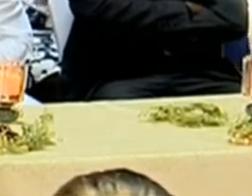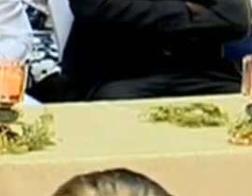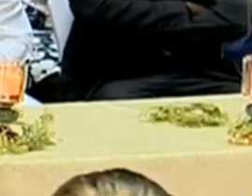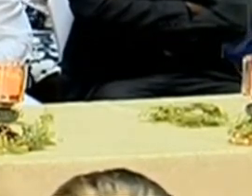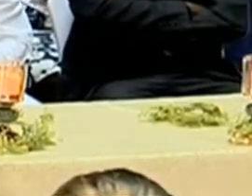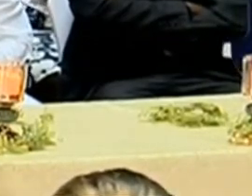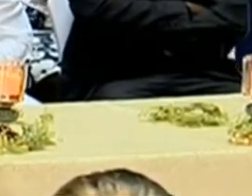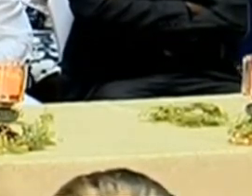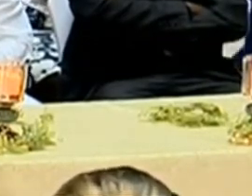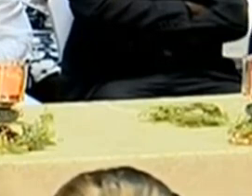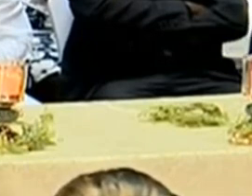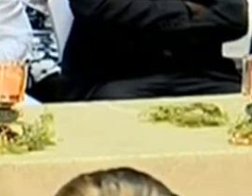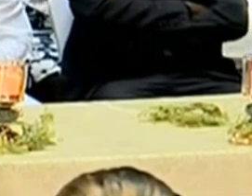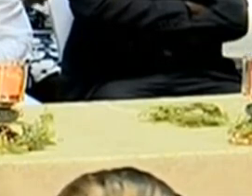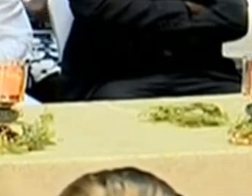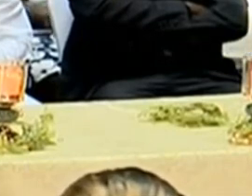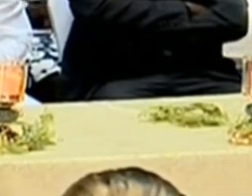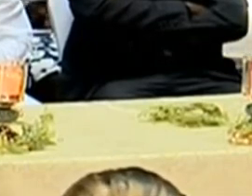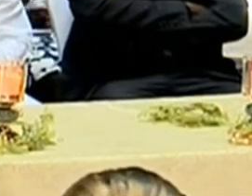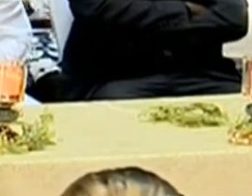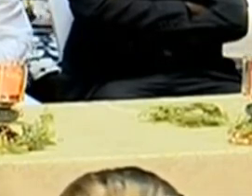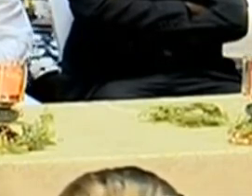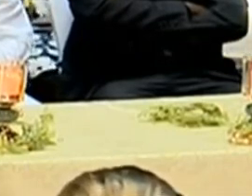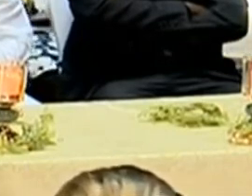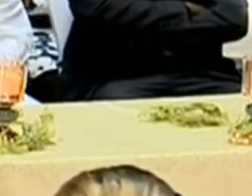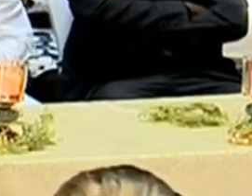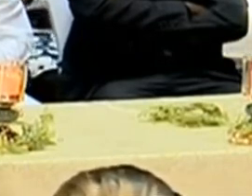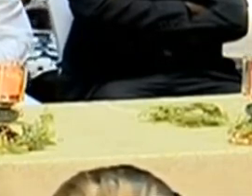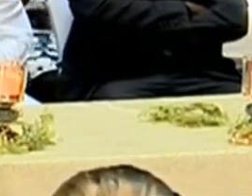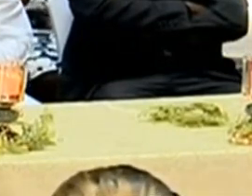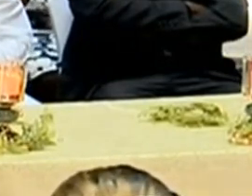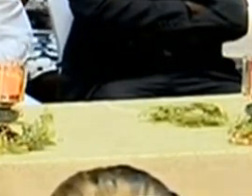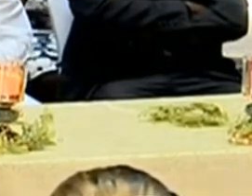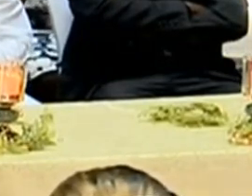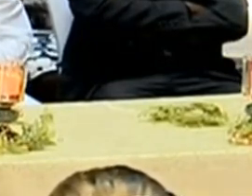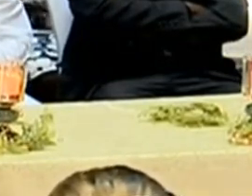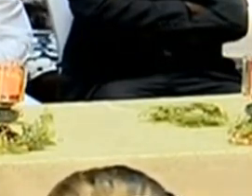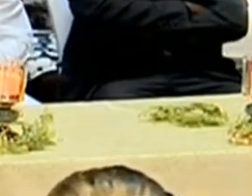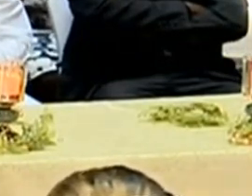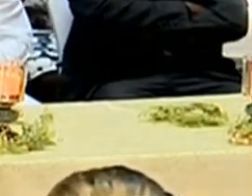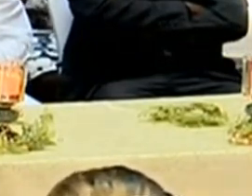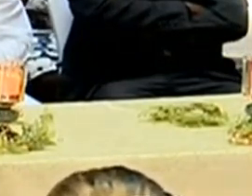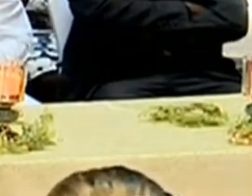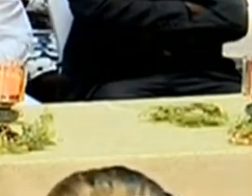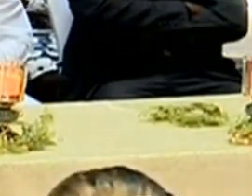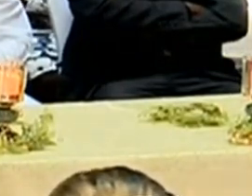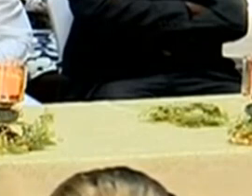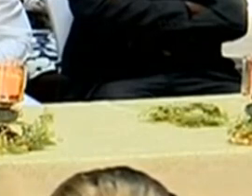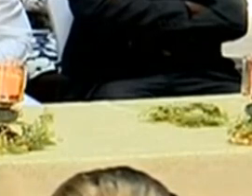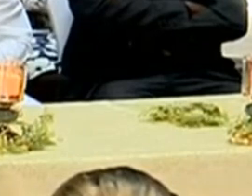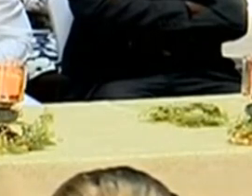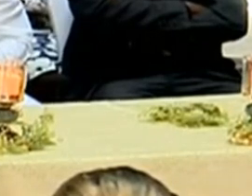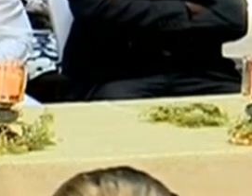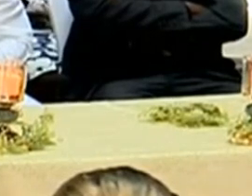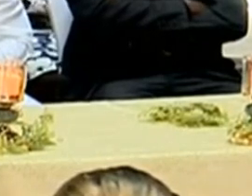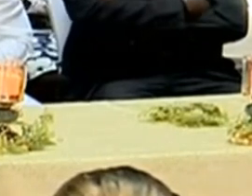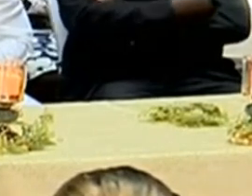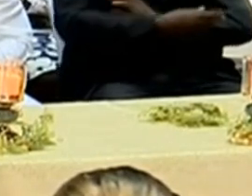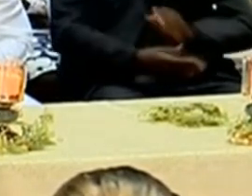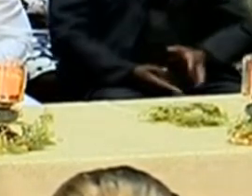in 1963, and from then we have seen your goodness. Lord,